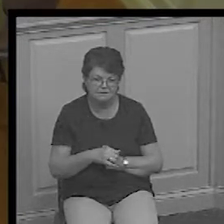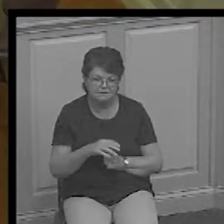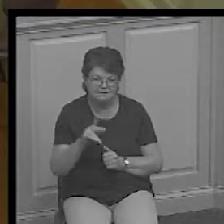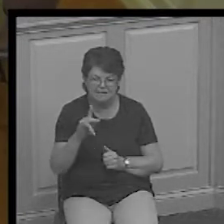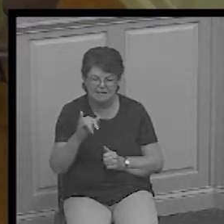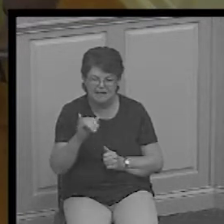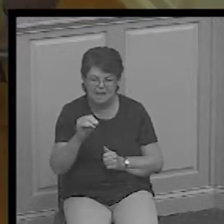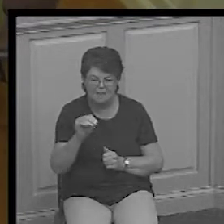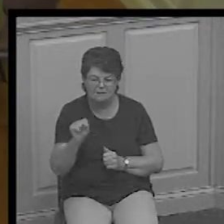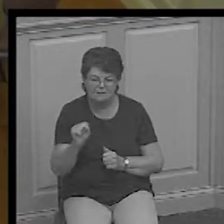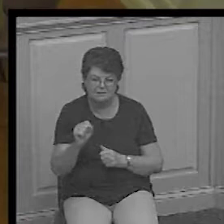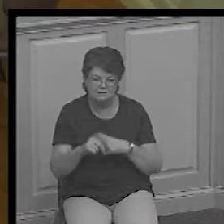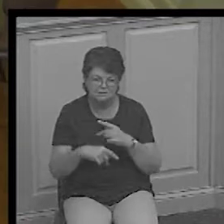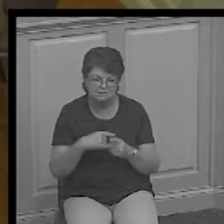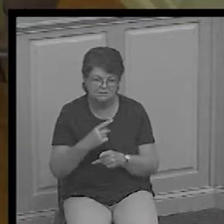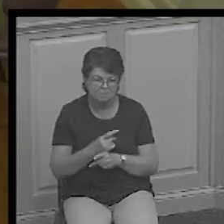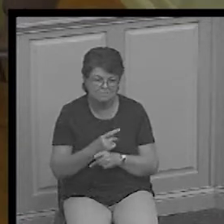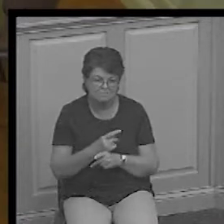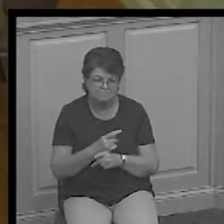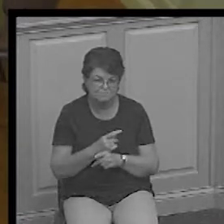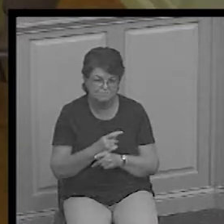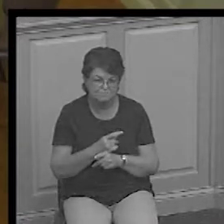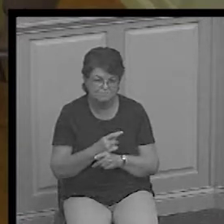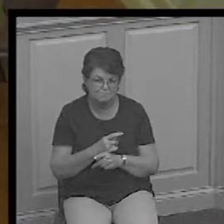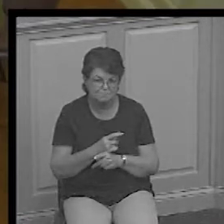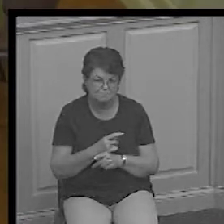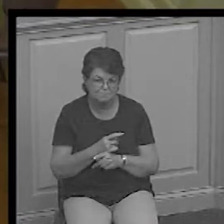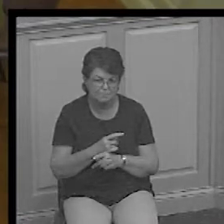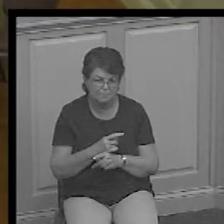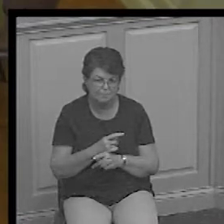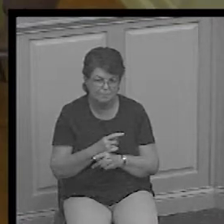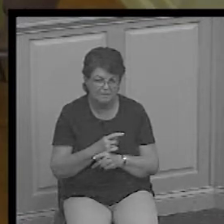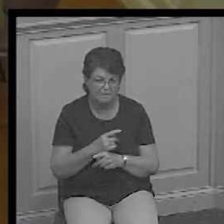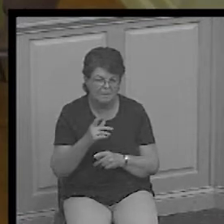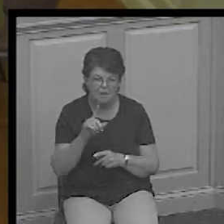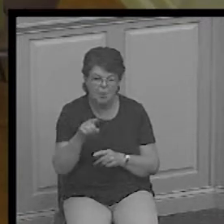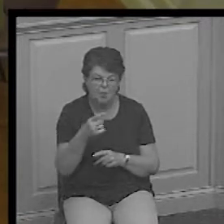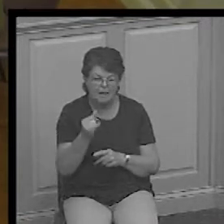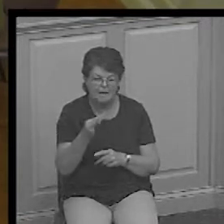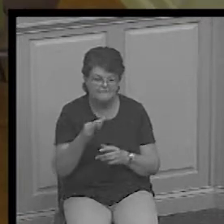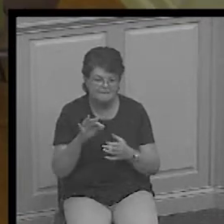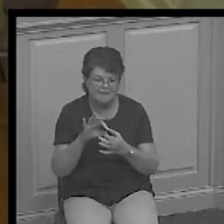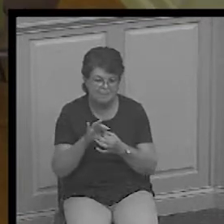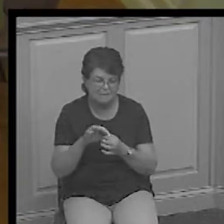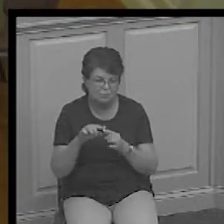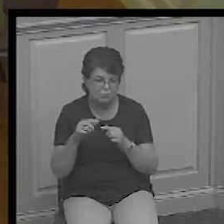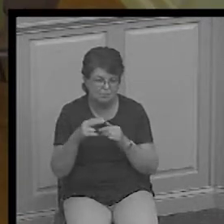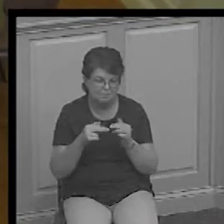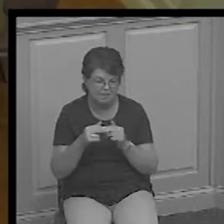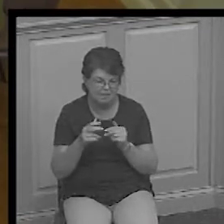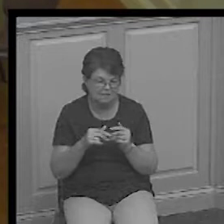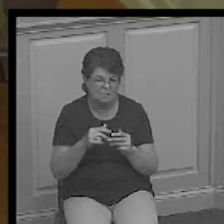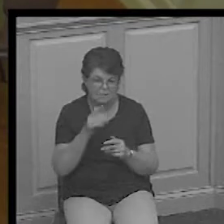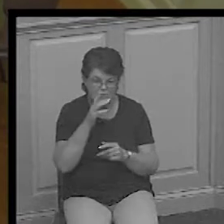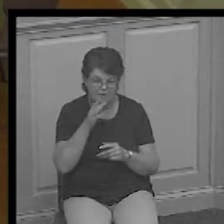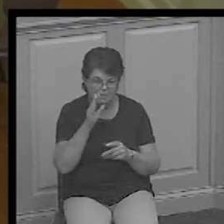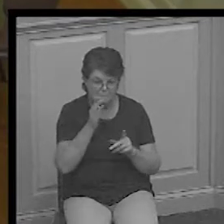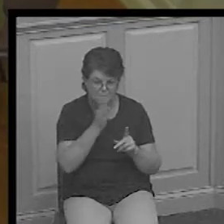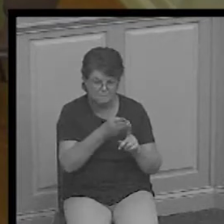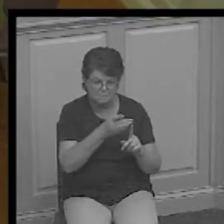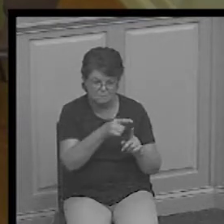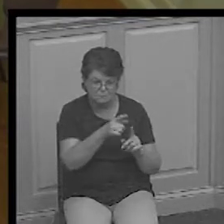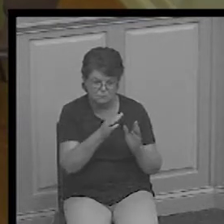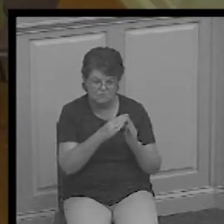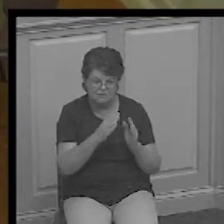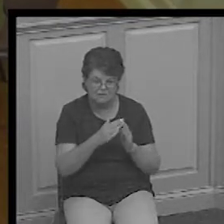type. yeah, that wouldn't fall to us. That wouldn't fall under us unless it was going to be attached to the building. It would go with the city. We've had that Planning and question